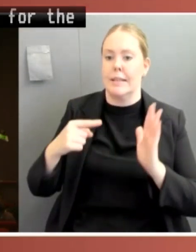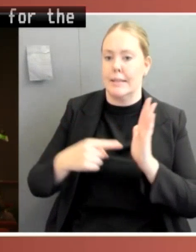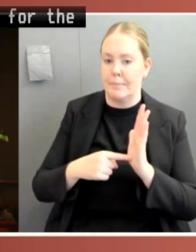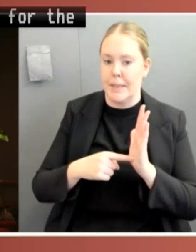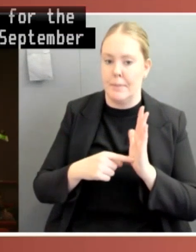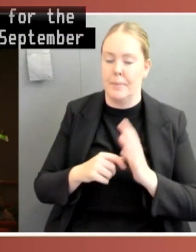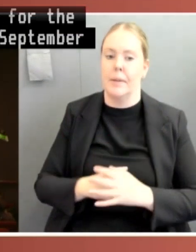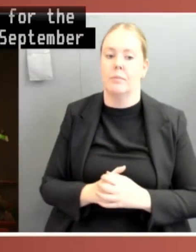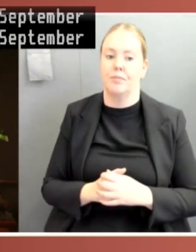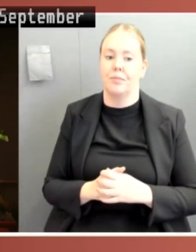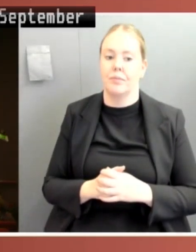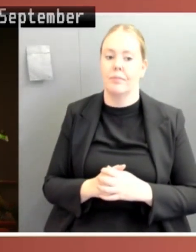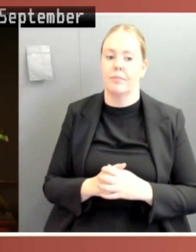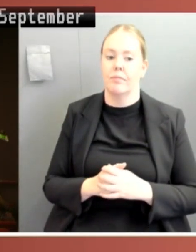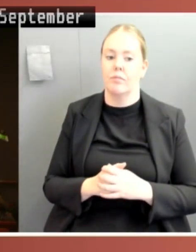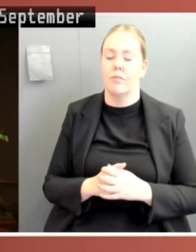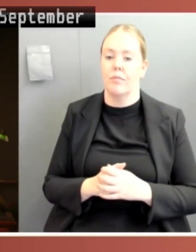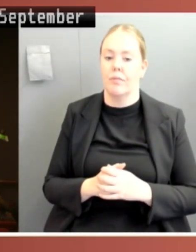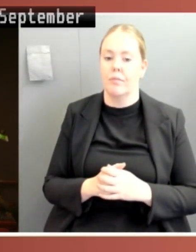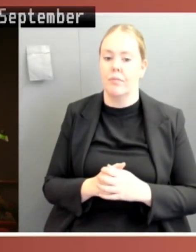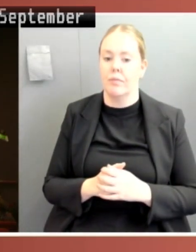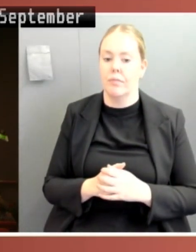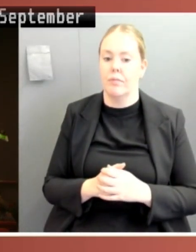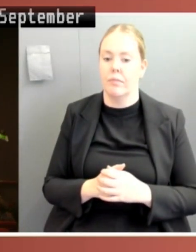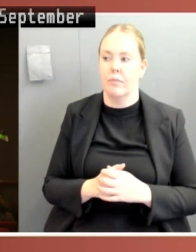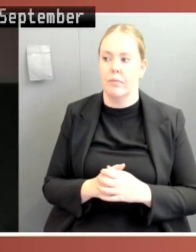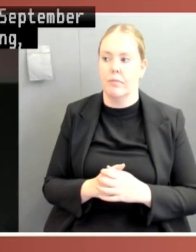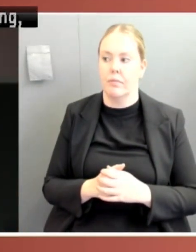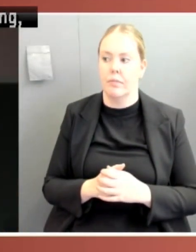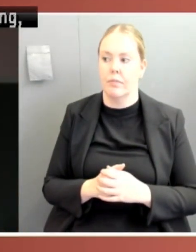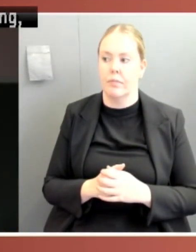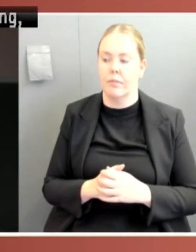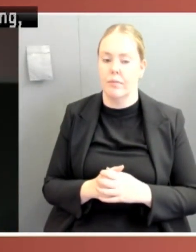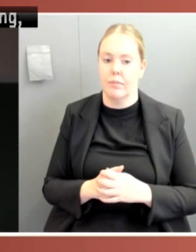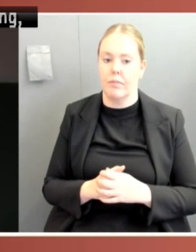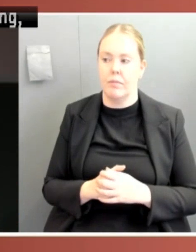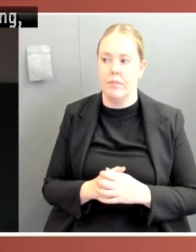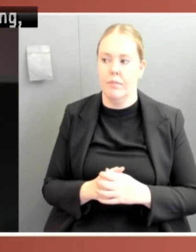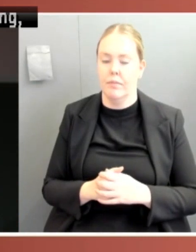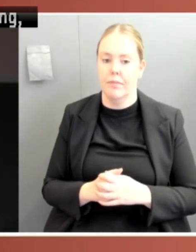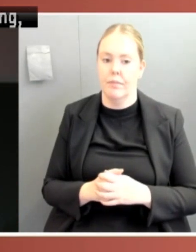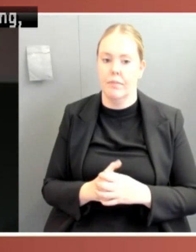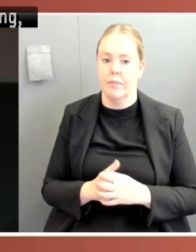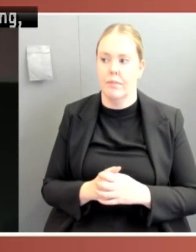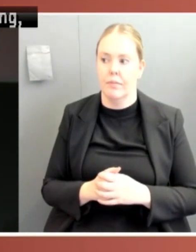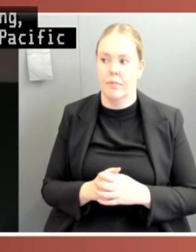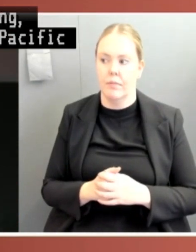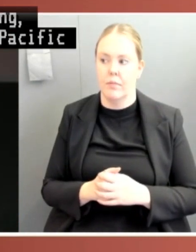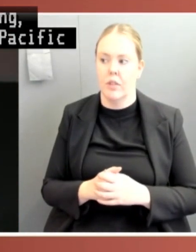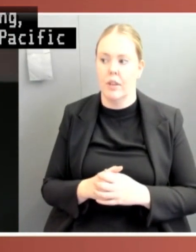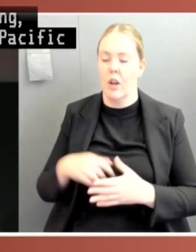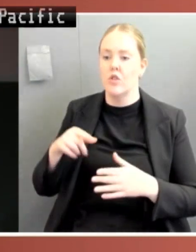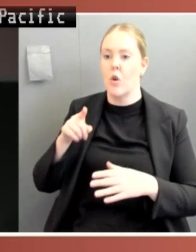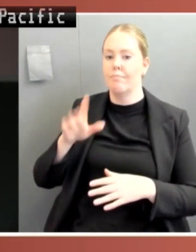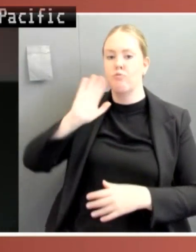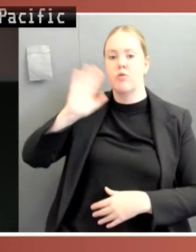for Asia and the Pacific for the International Institute of Democracy and Electoral Assistance and finally if you're not already